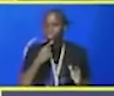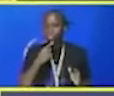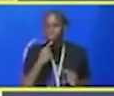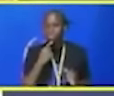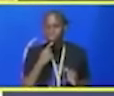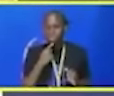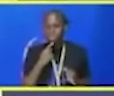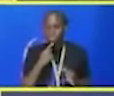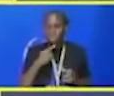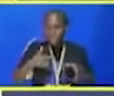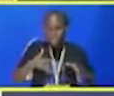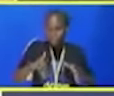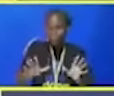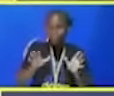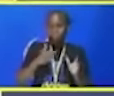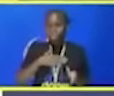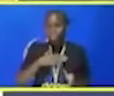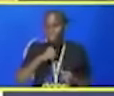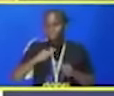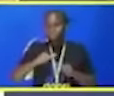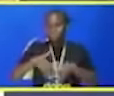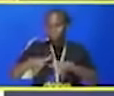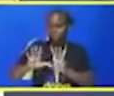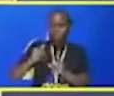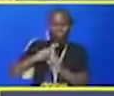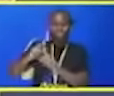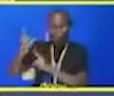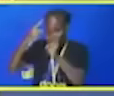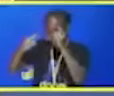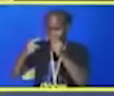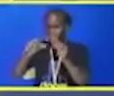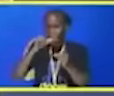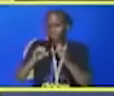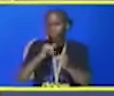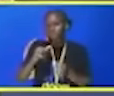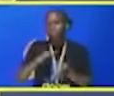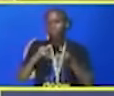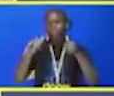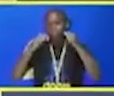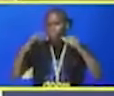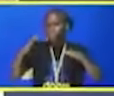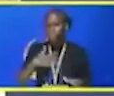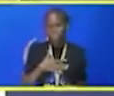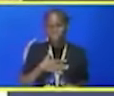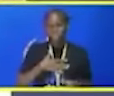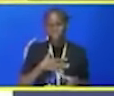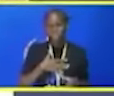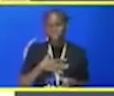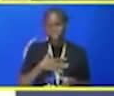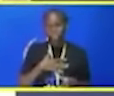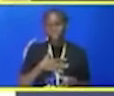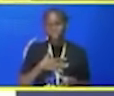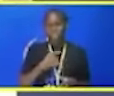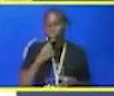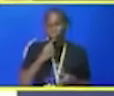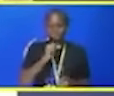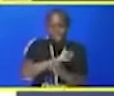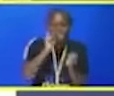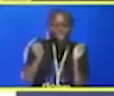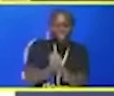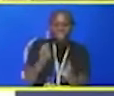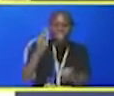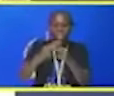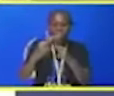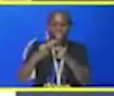not let you go unless you bless me. And he said, what is your name? He said, Jacob. He said, thou shalt no more be called Jacob but Israel. For